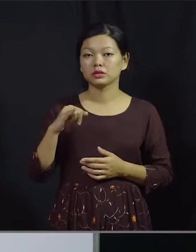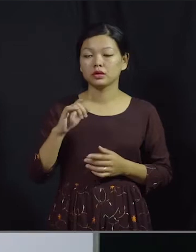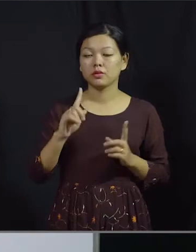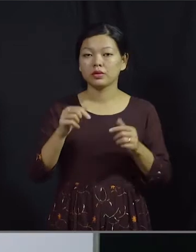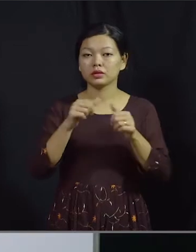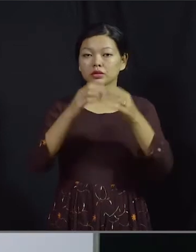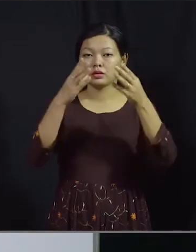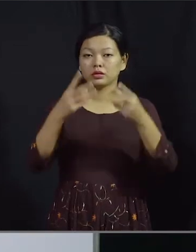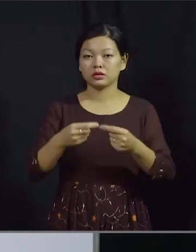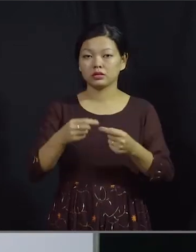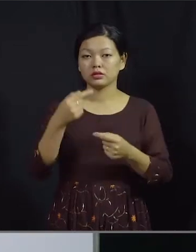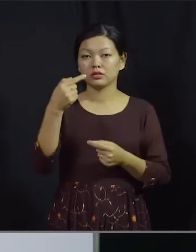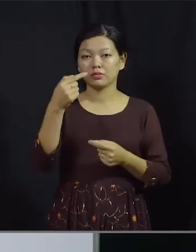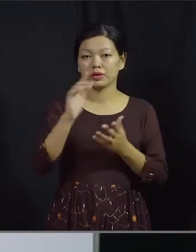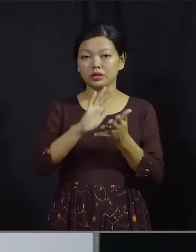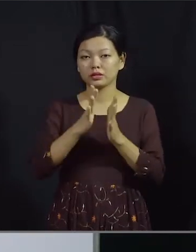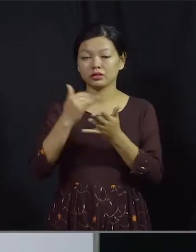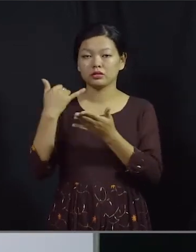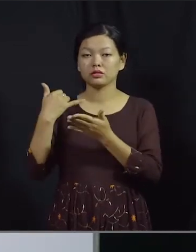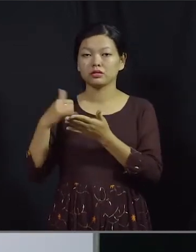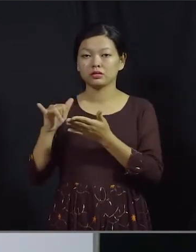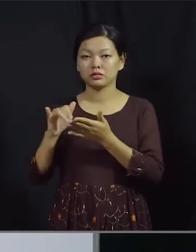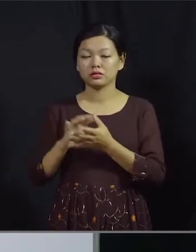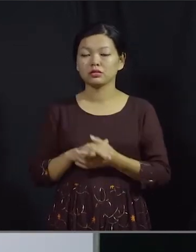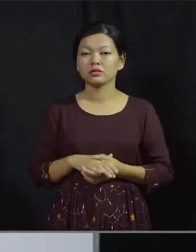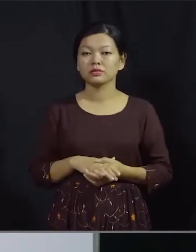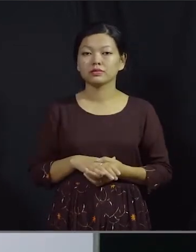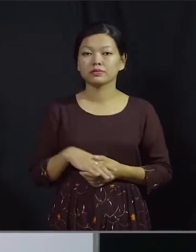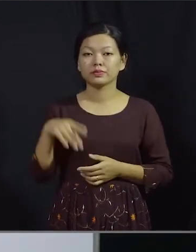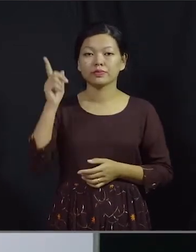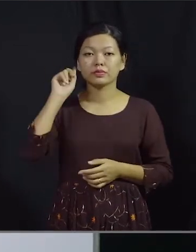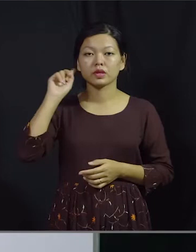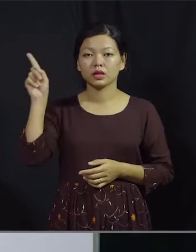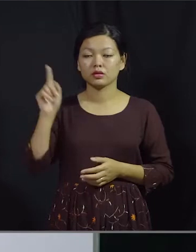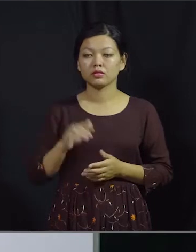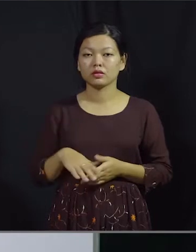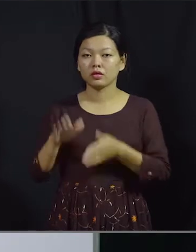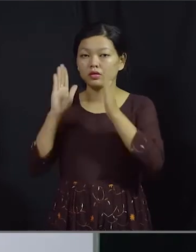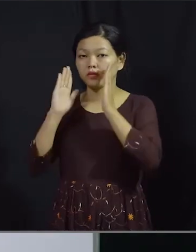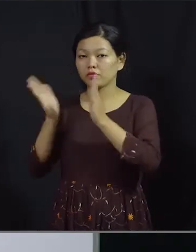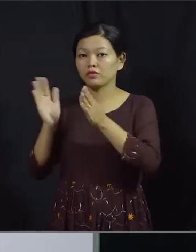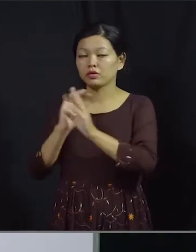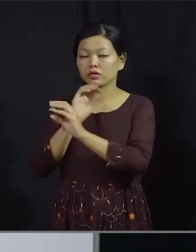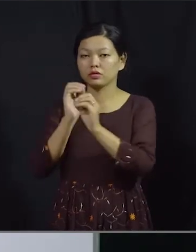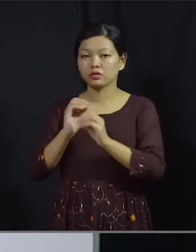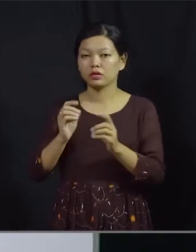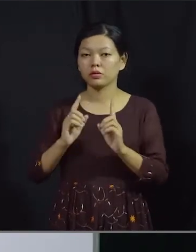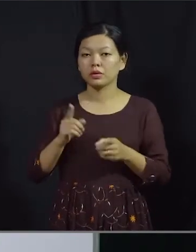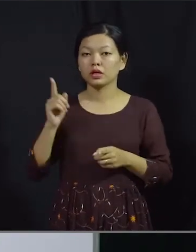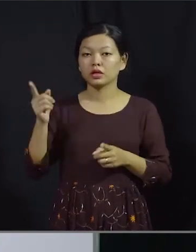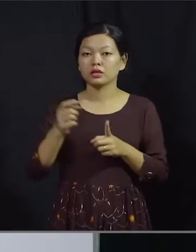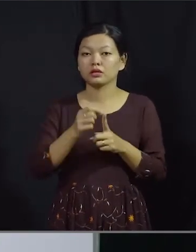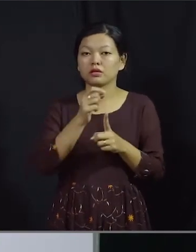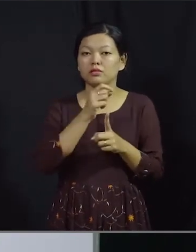accountancy we ignore minus sign, but this indicates that this is a gaining